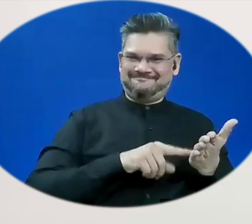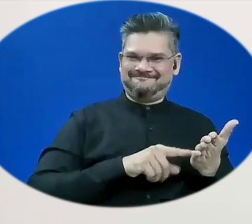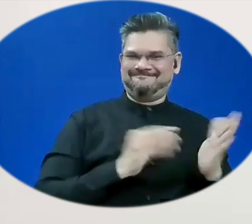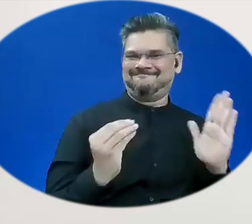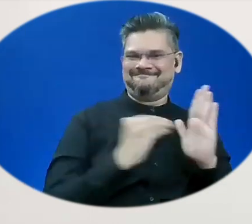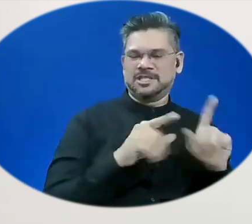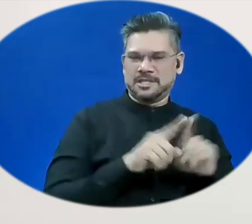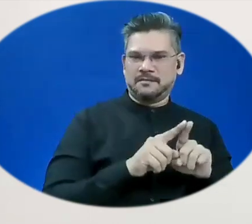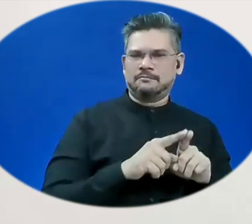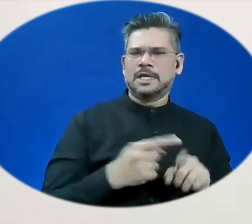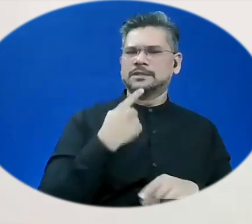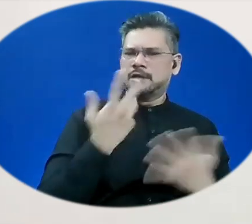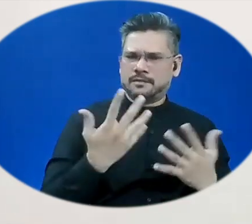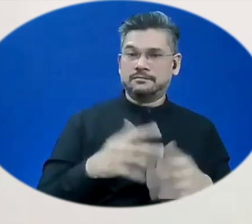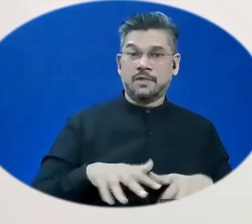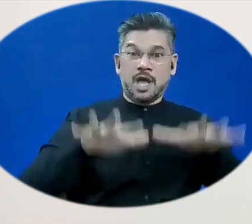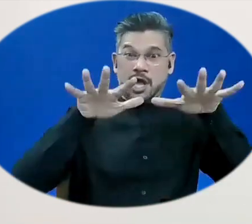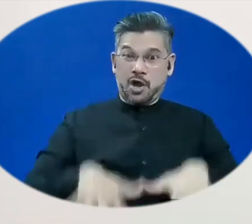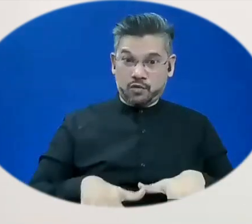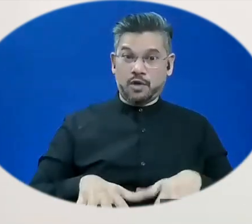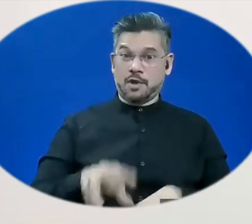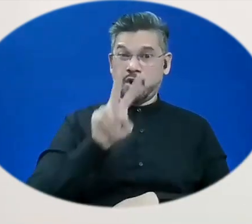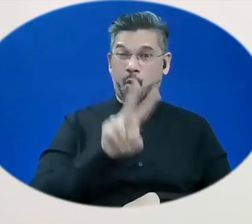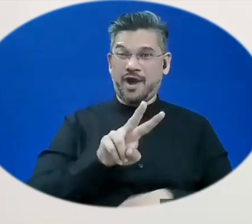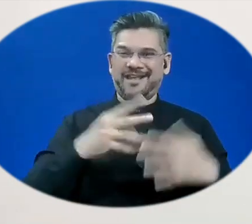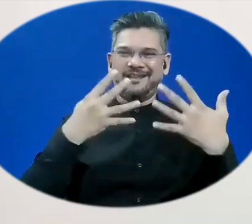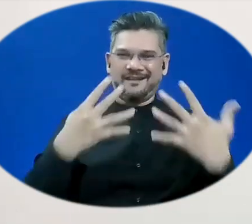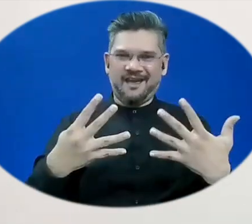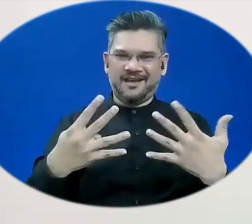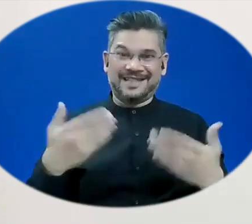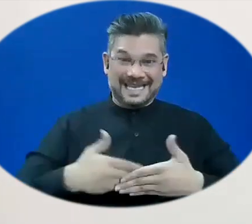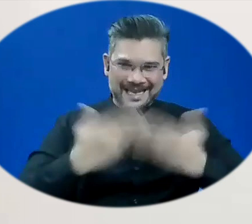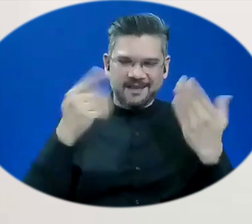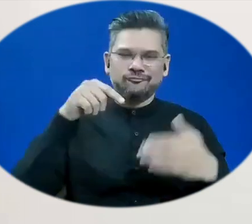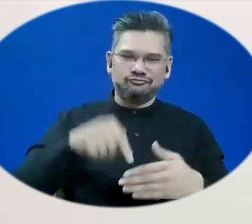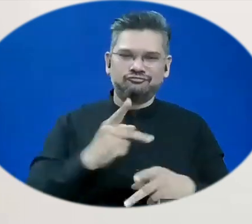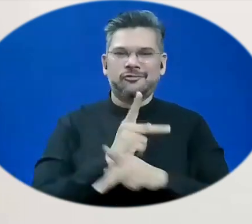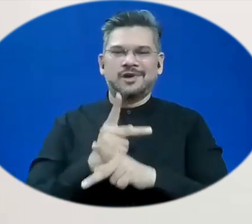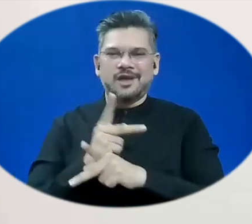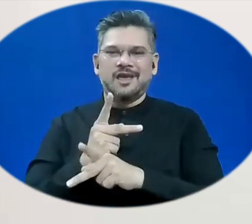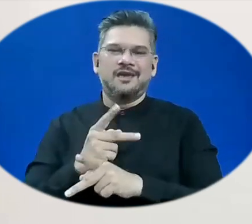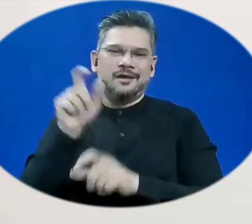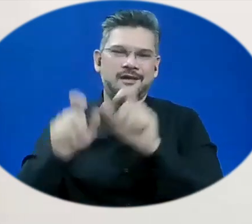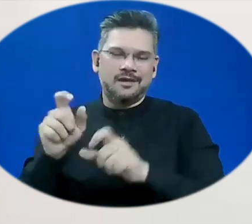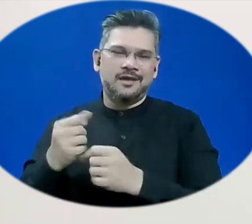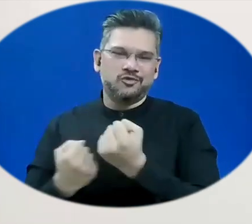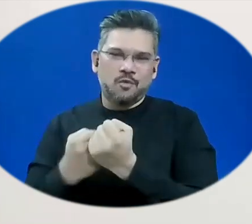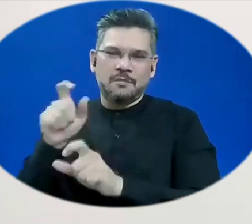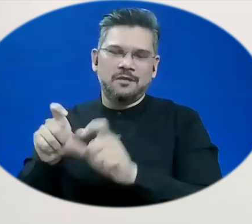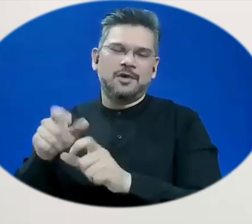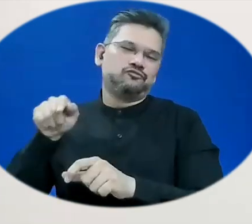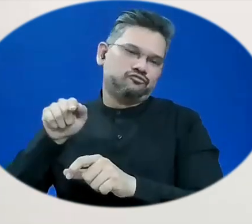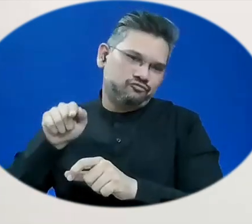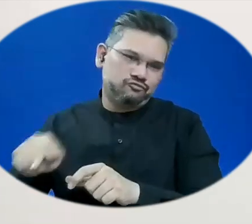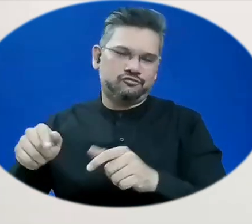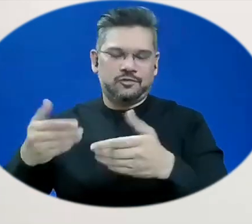as the International Day of Care and Support. Partnerships like this are slowly happening, but we need more